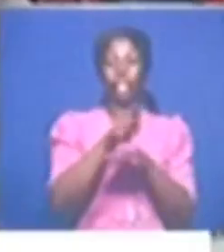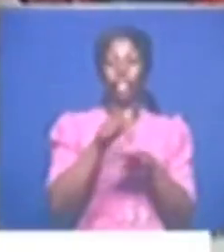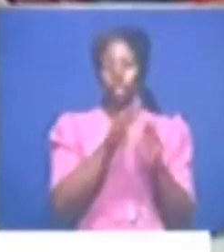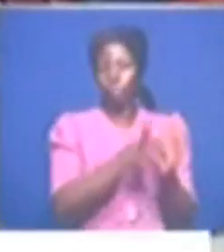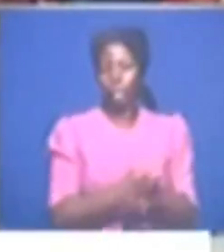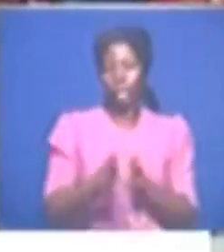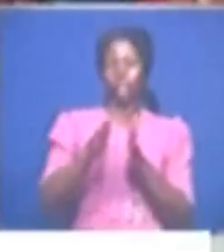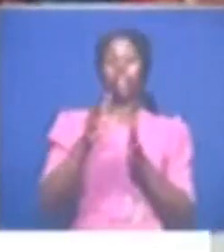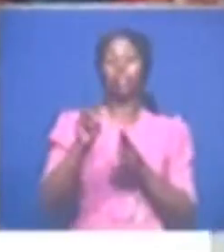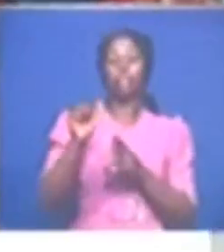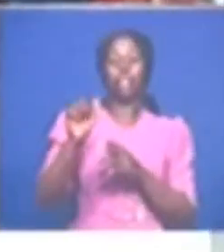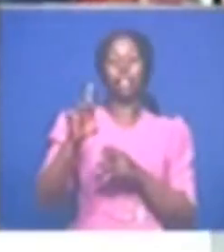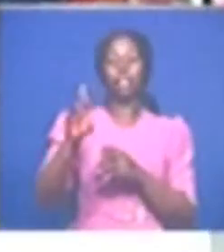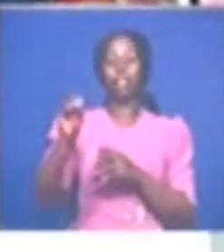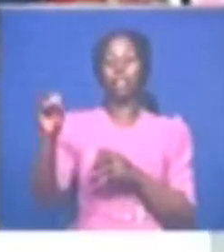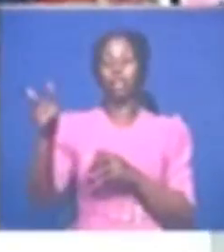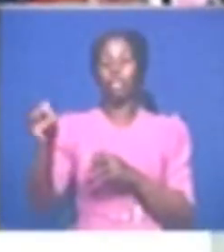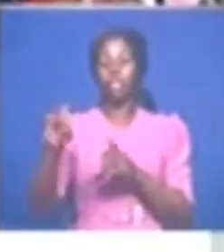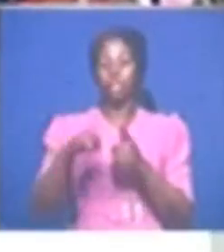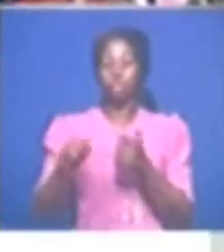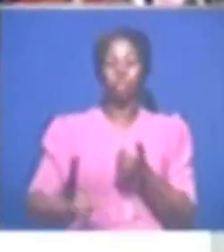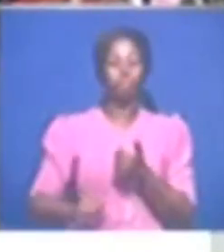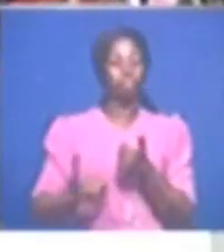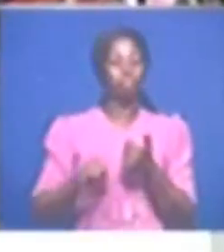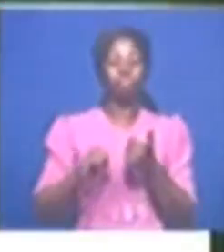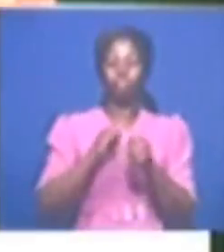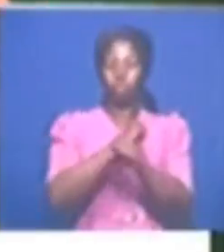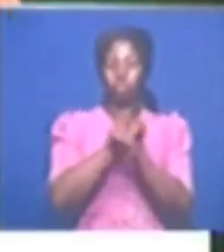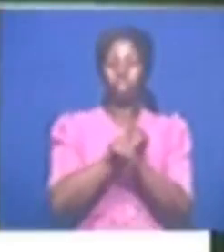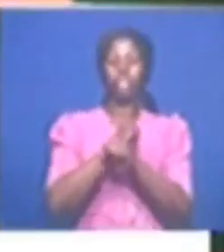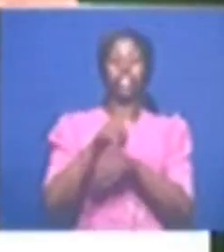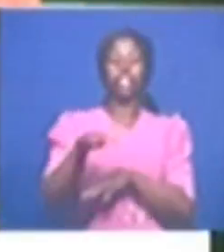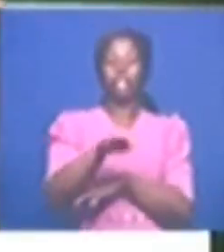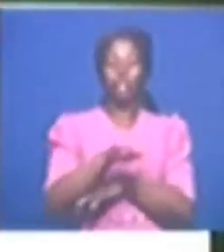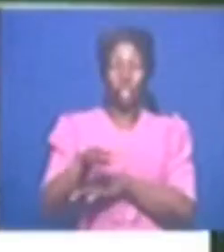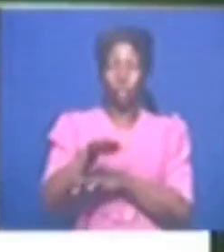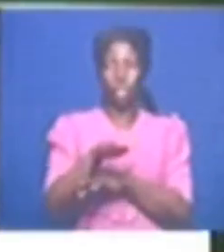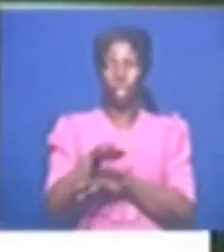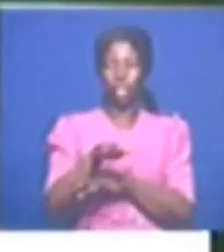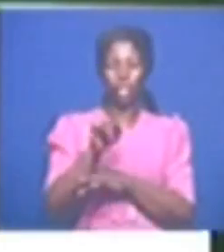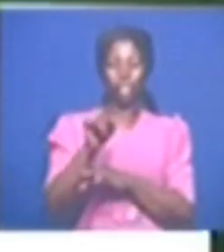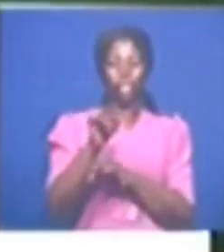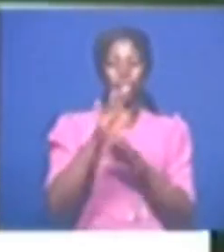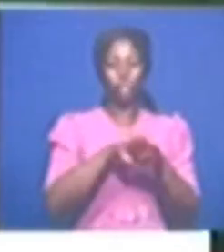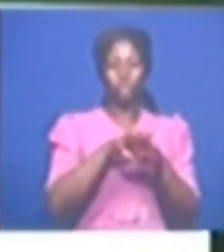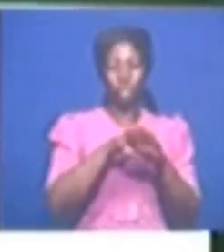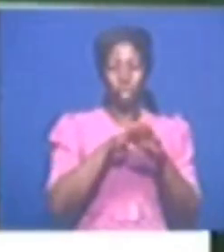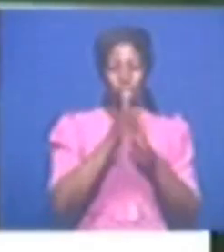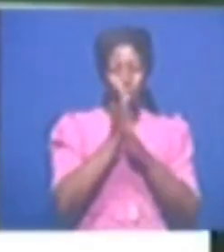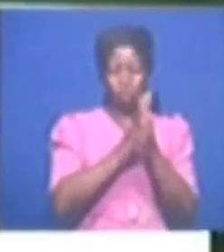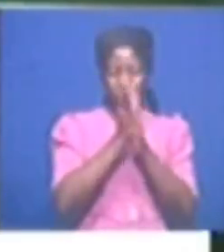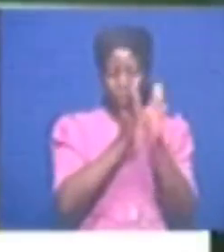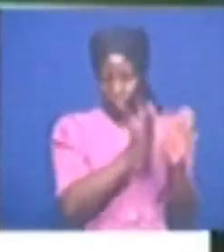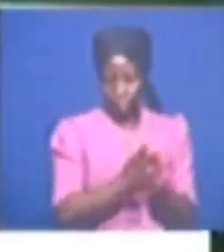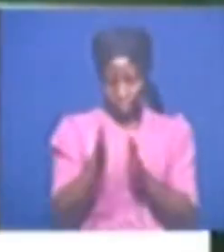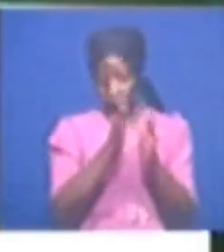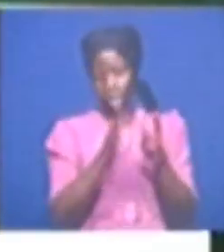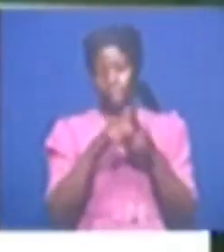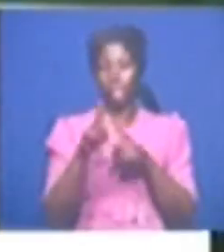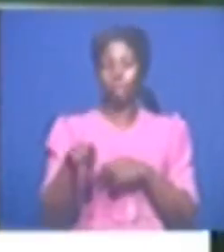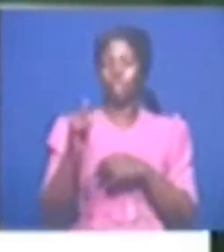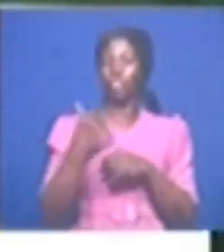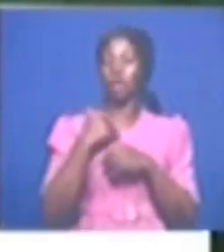ecosystem, sentiments echoed by Kwale Governor Salim Vuria. It is an ambitious plan, Your Excellency, but which has not been